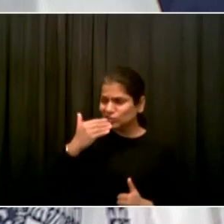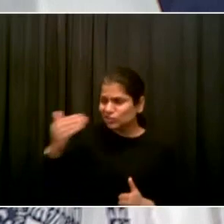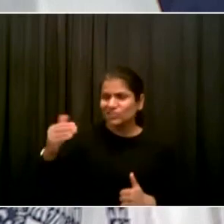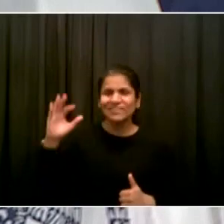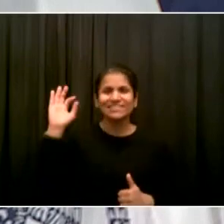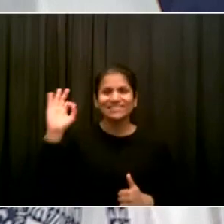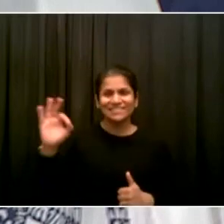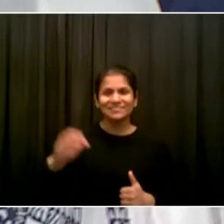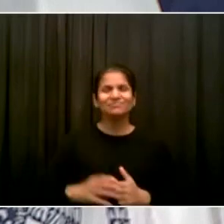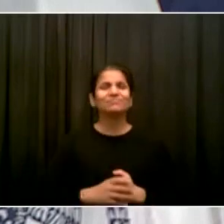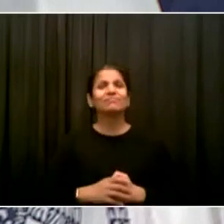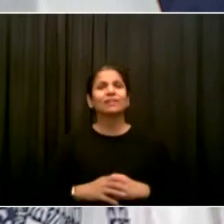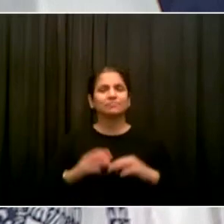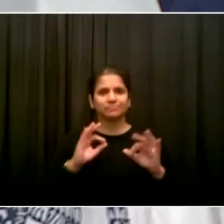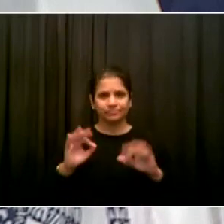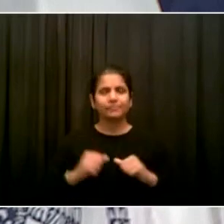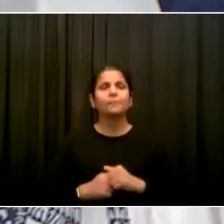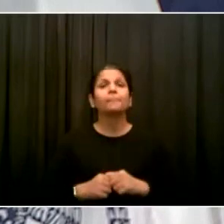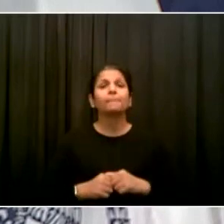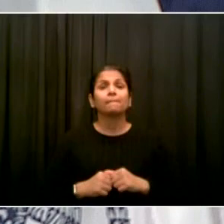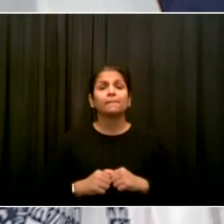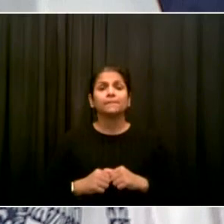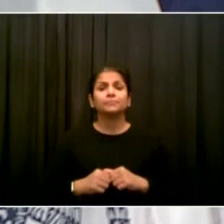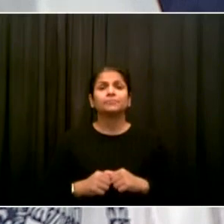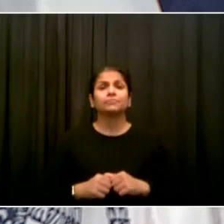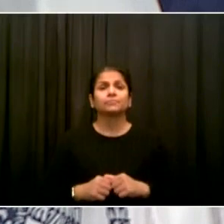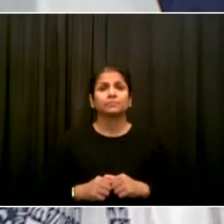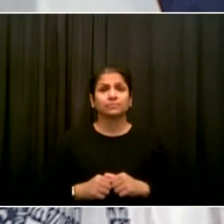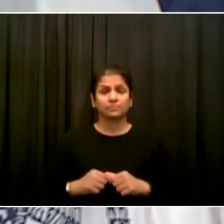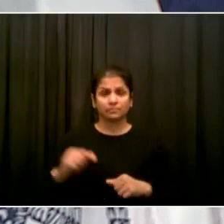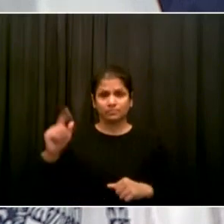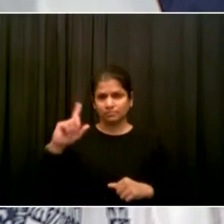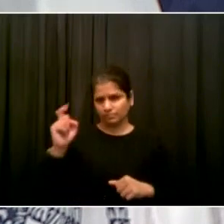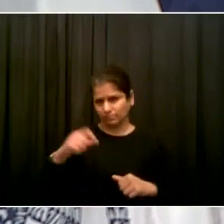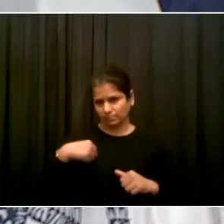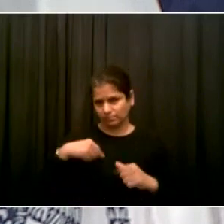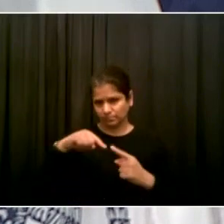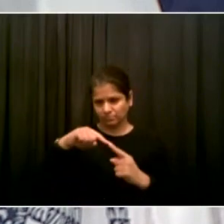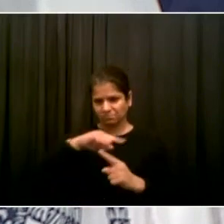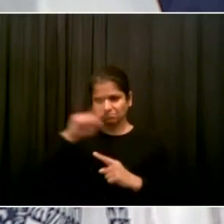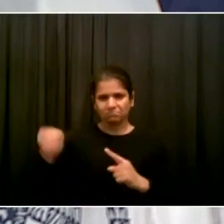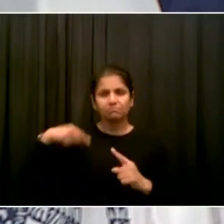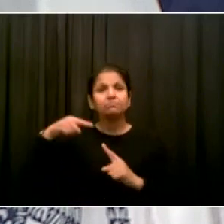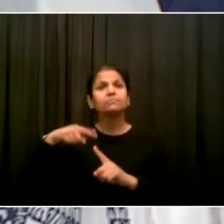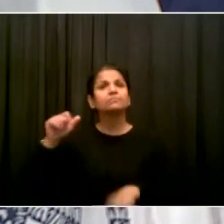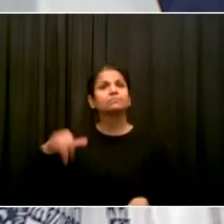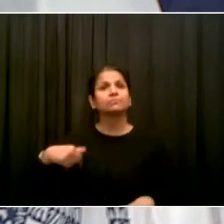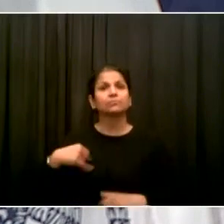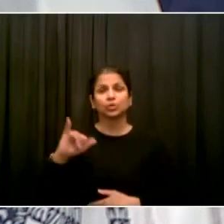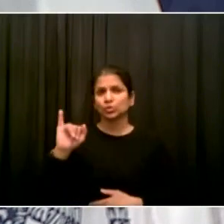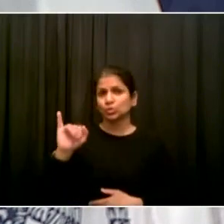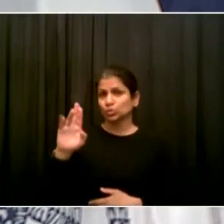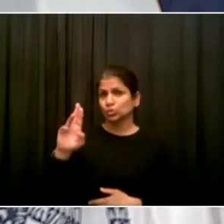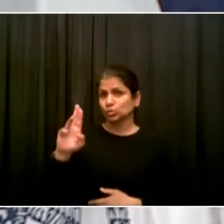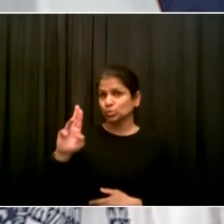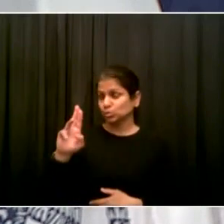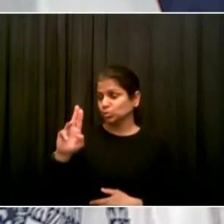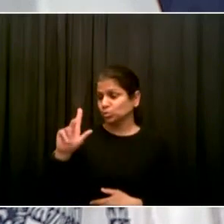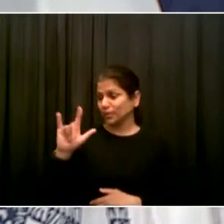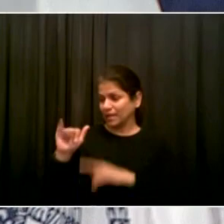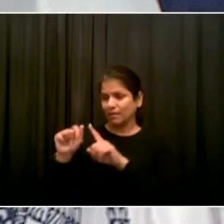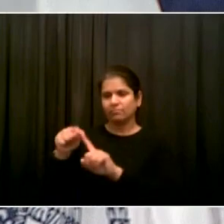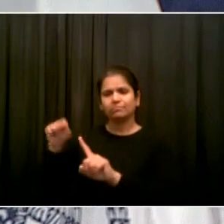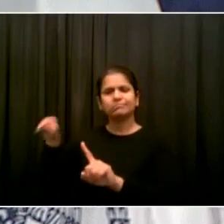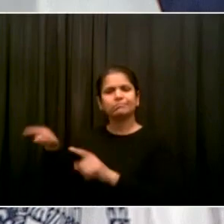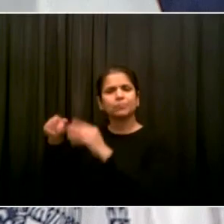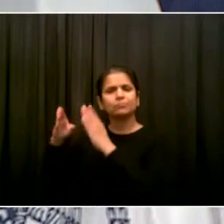I'd like to circle back to the question that Juliet led off with. You promised you would ride the subway to restore